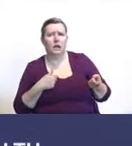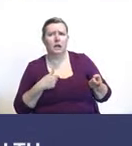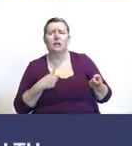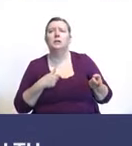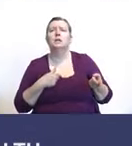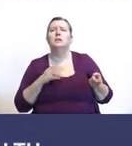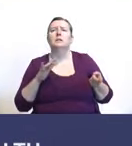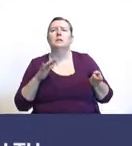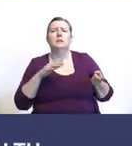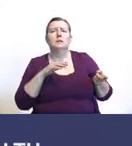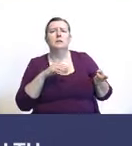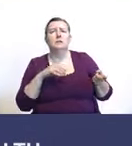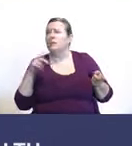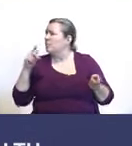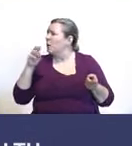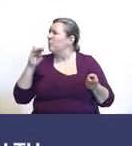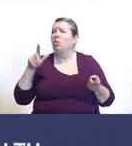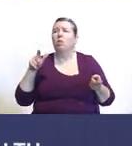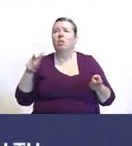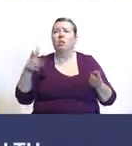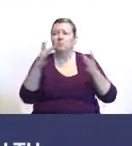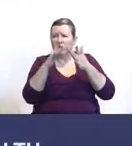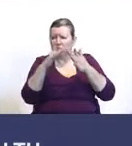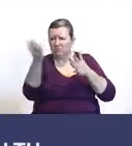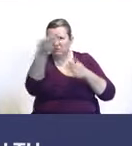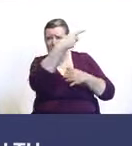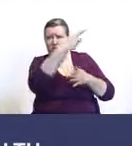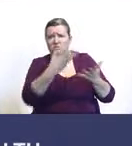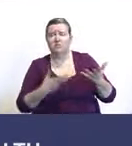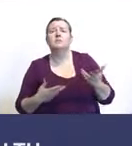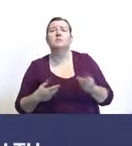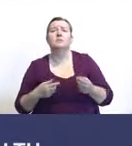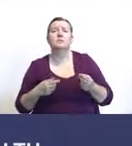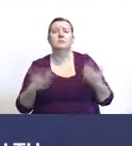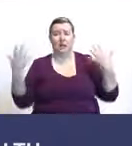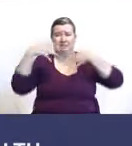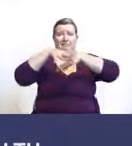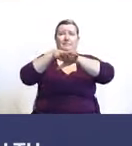Thank you for that. Consolidation is a topic that has